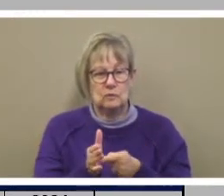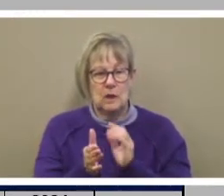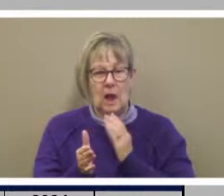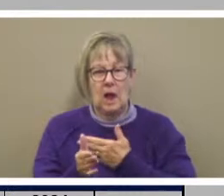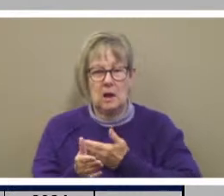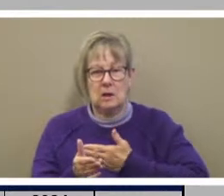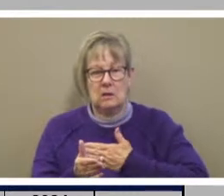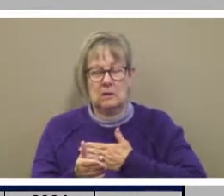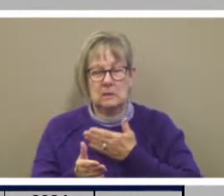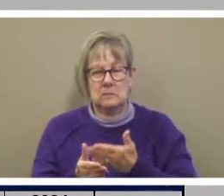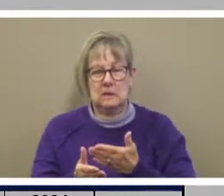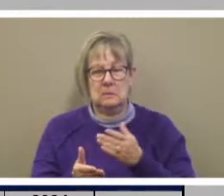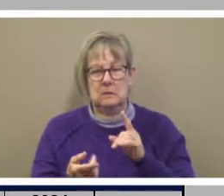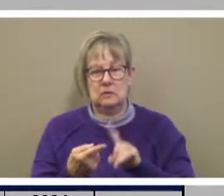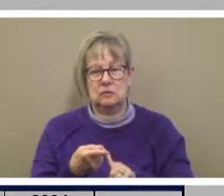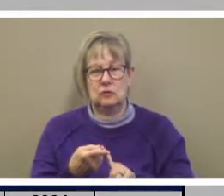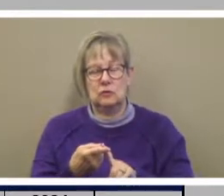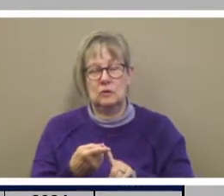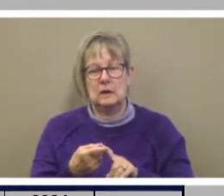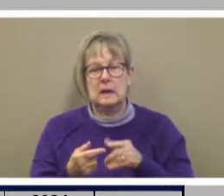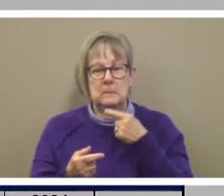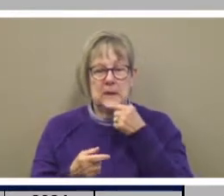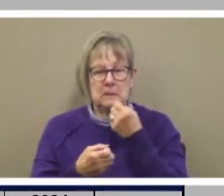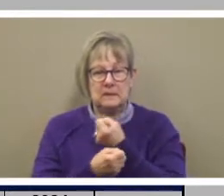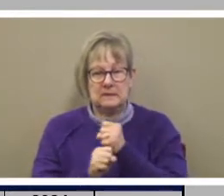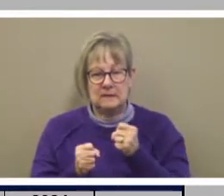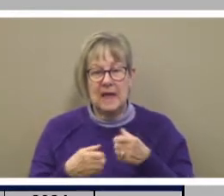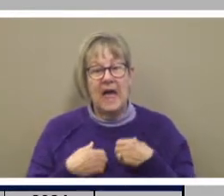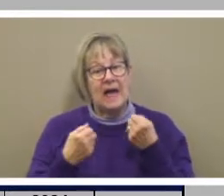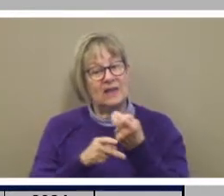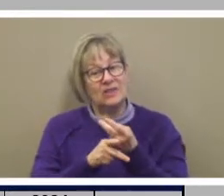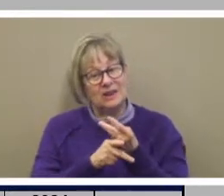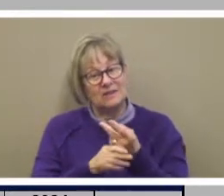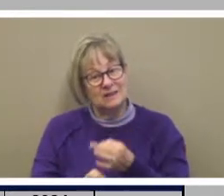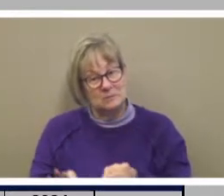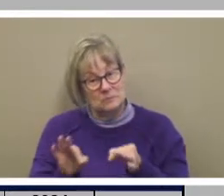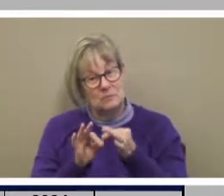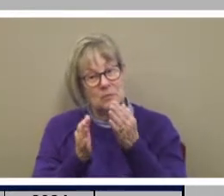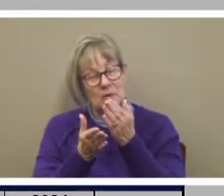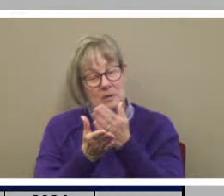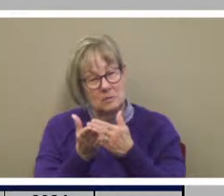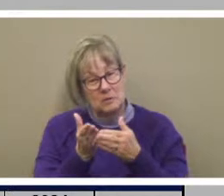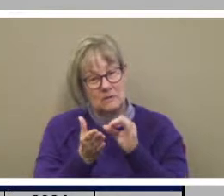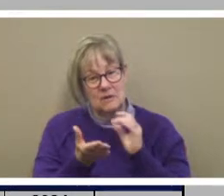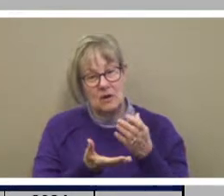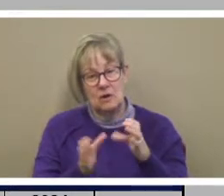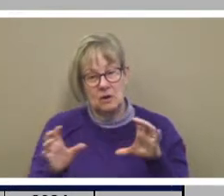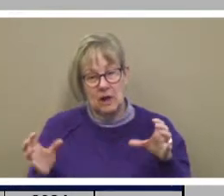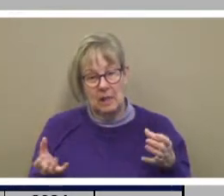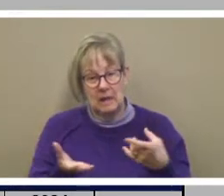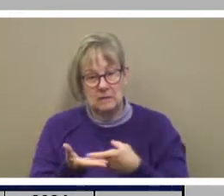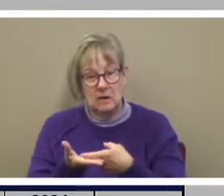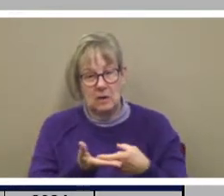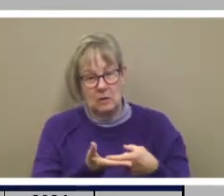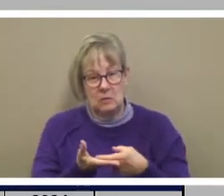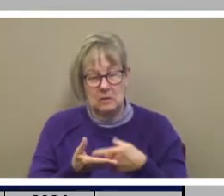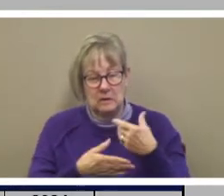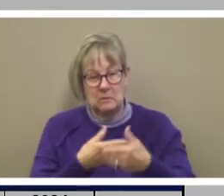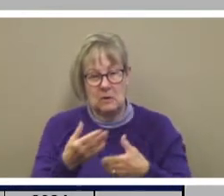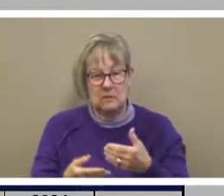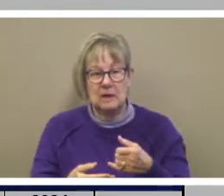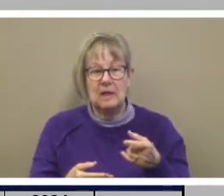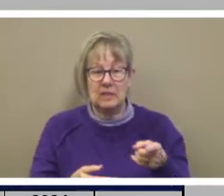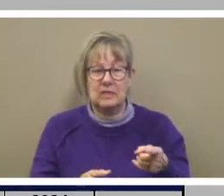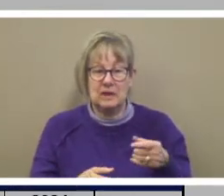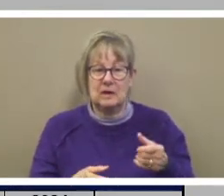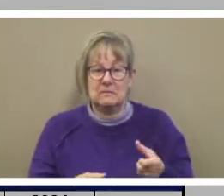commitment to public safety. Healthcare is an important component of our collective bargaining process. They are putting their lives on the line, and